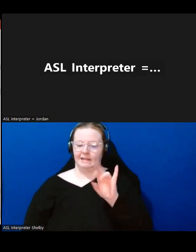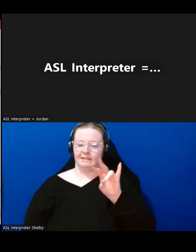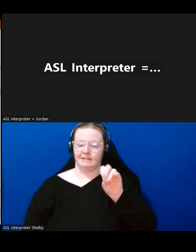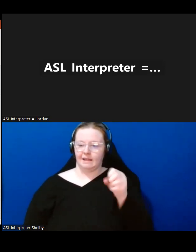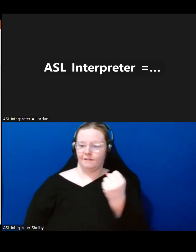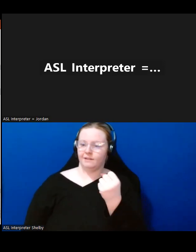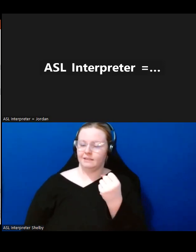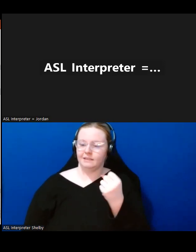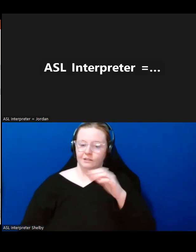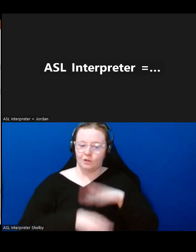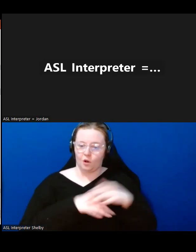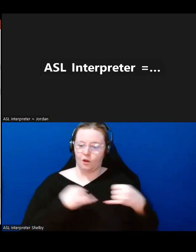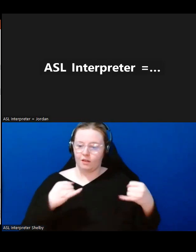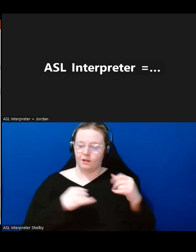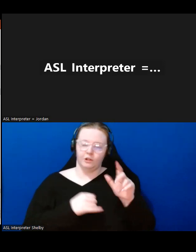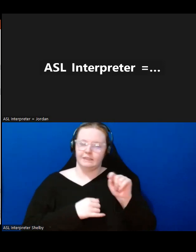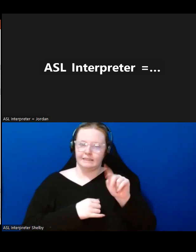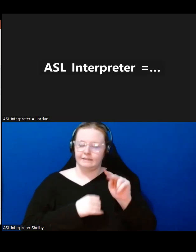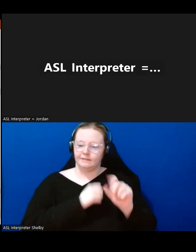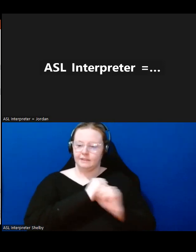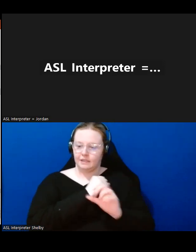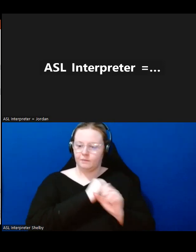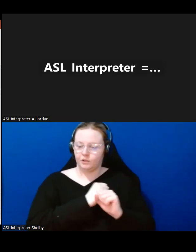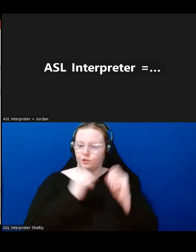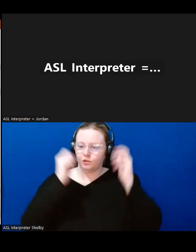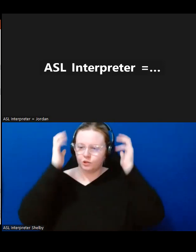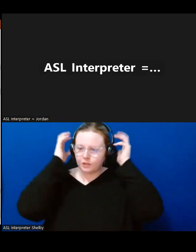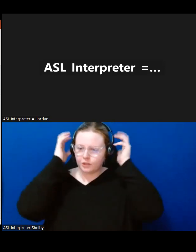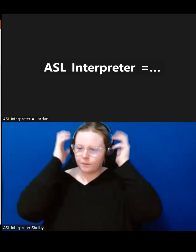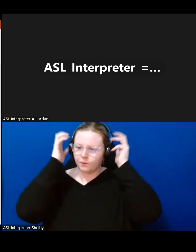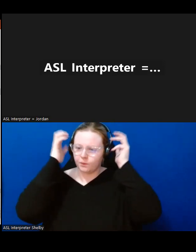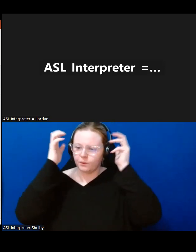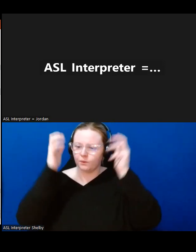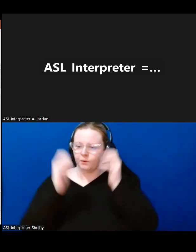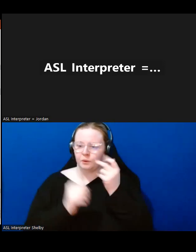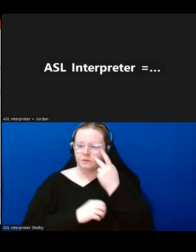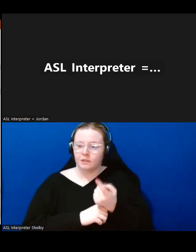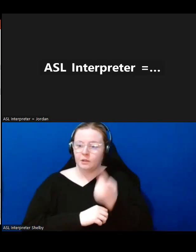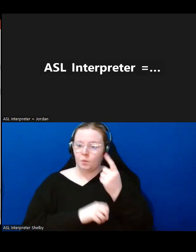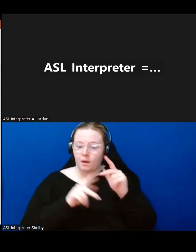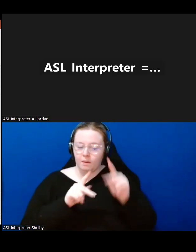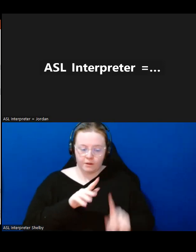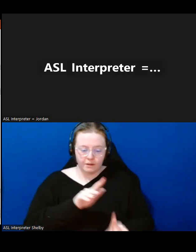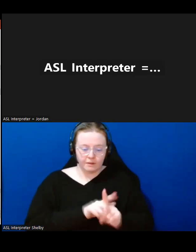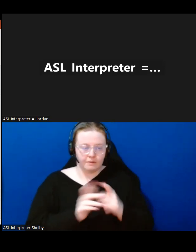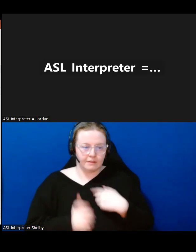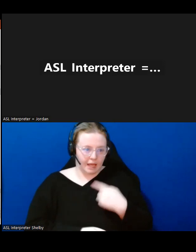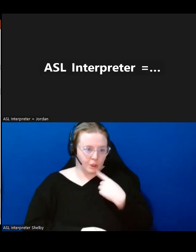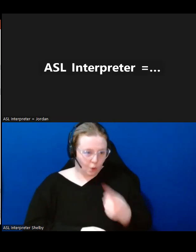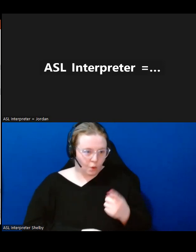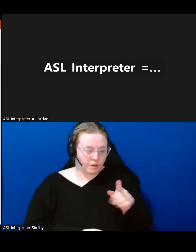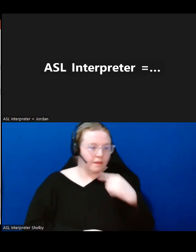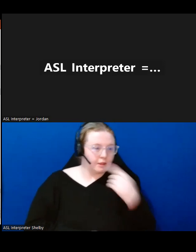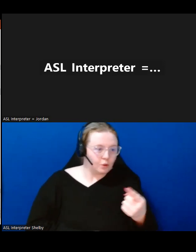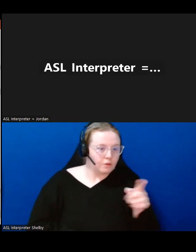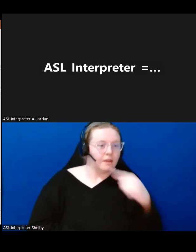Fabergé Organics shampoo, you know, and the little screen would pop up with one person. I told one person, and they told one person, and they told one person,